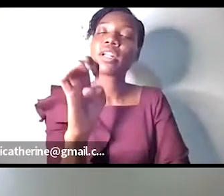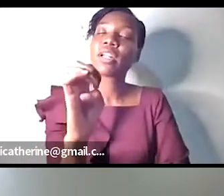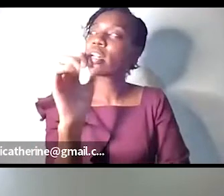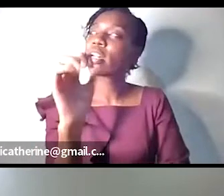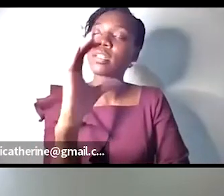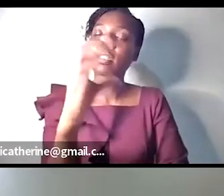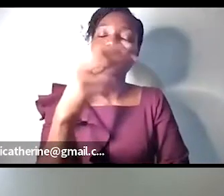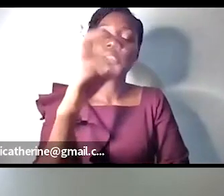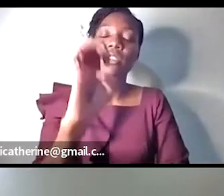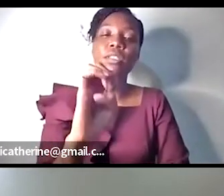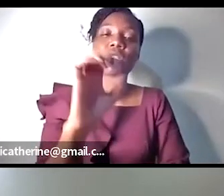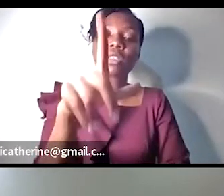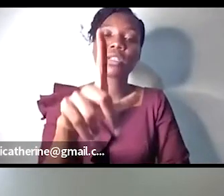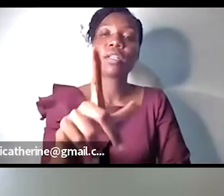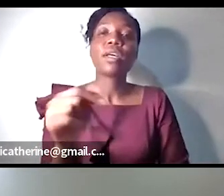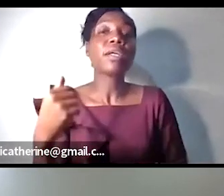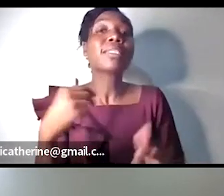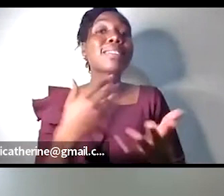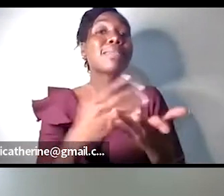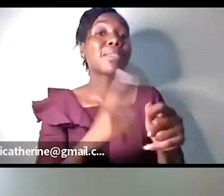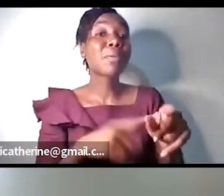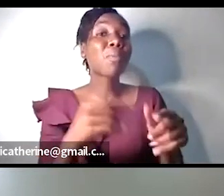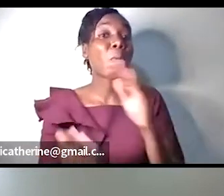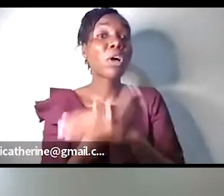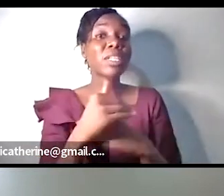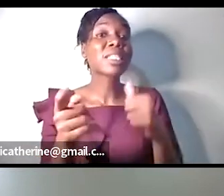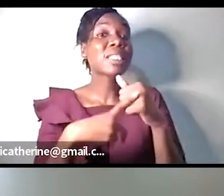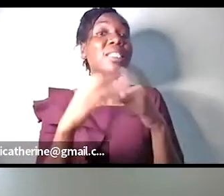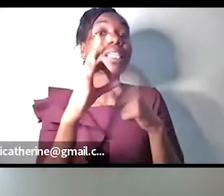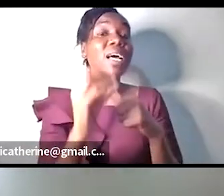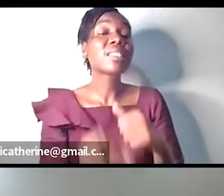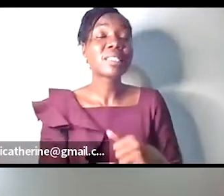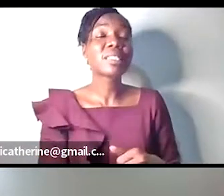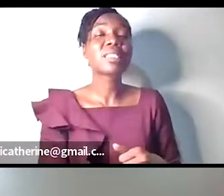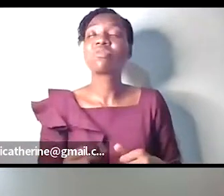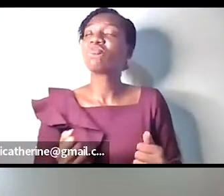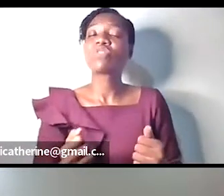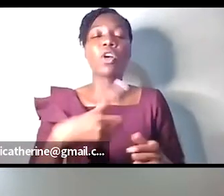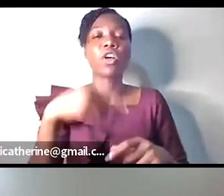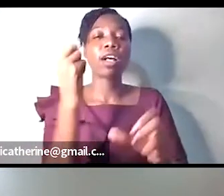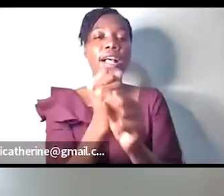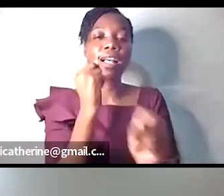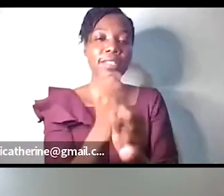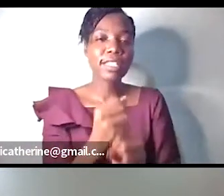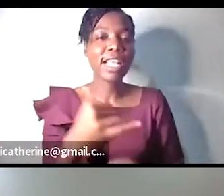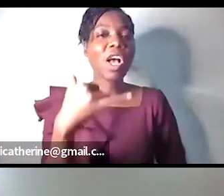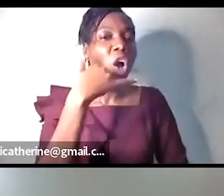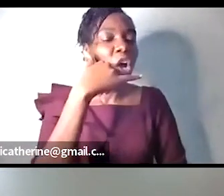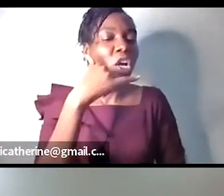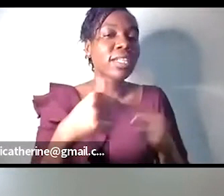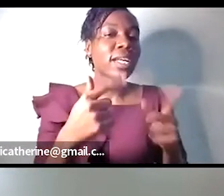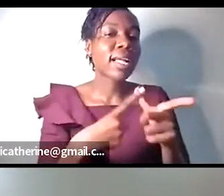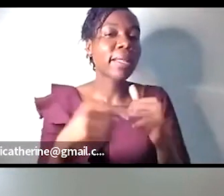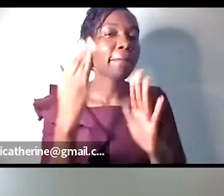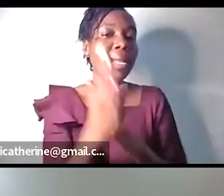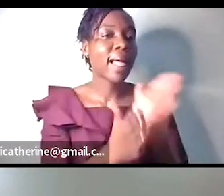wake up in the morning. We have a call in the morning, 6:30. She's on the road going to work. We have a call and we strategize. How are